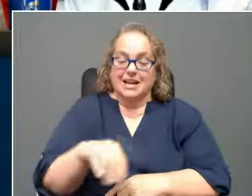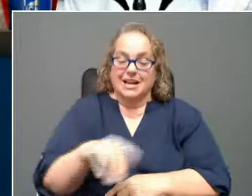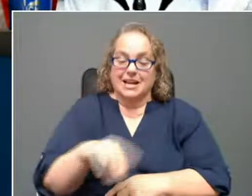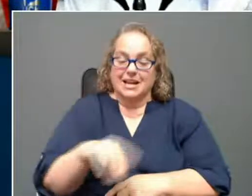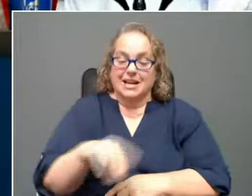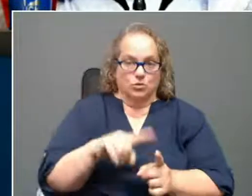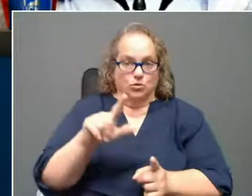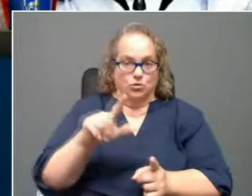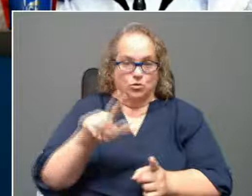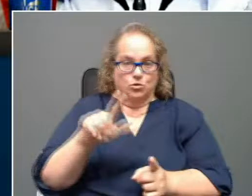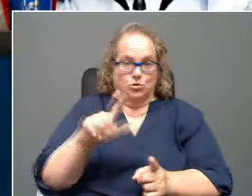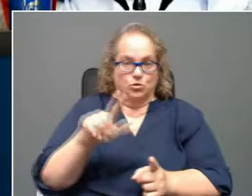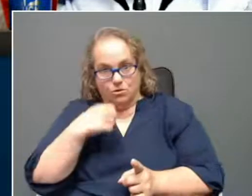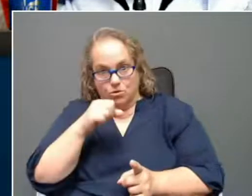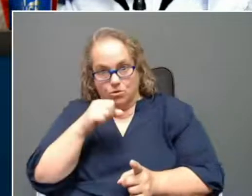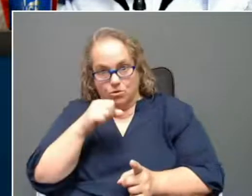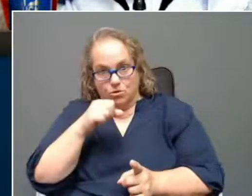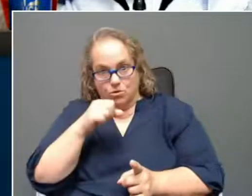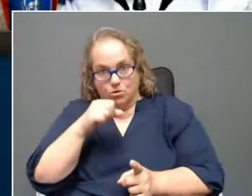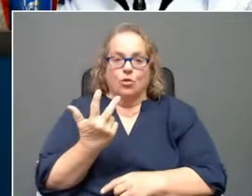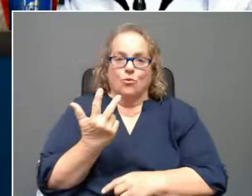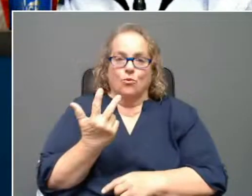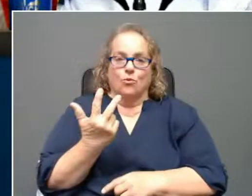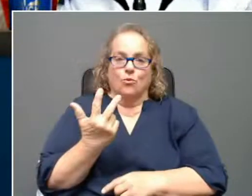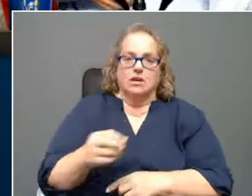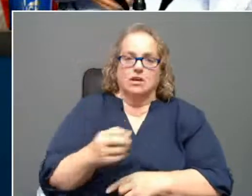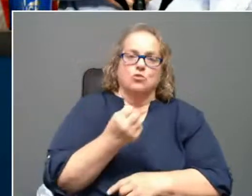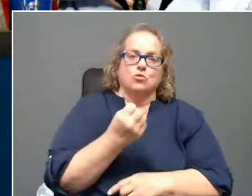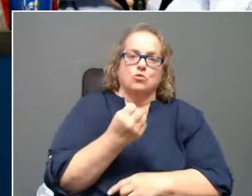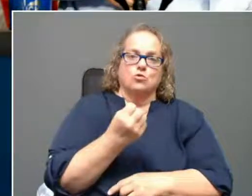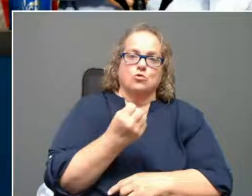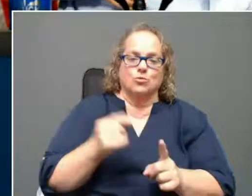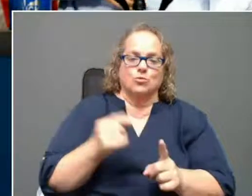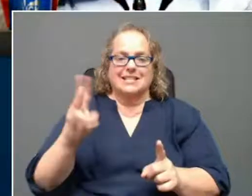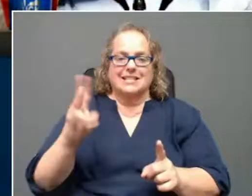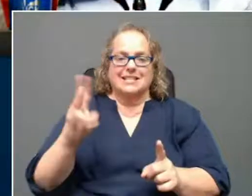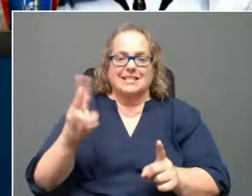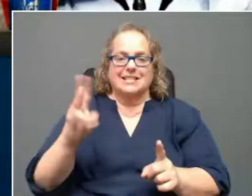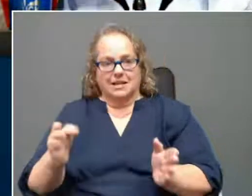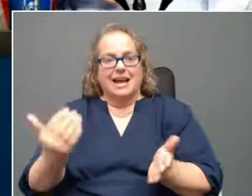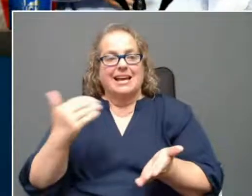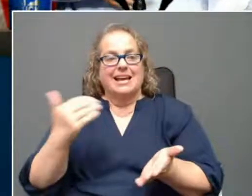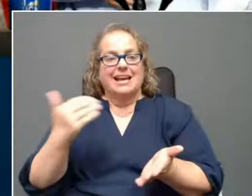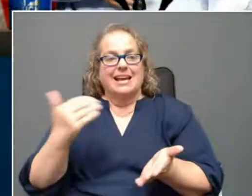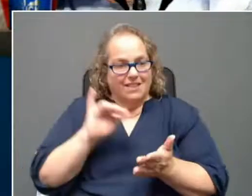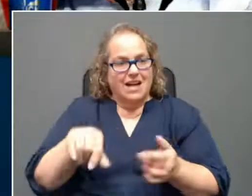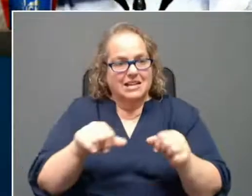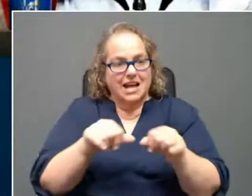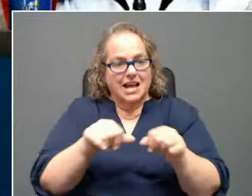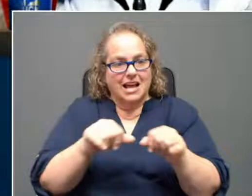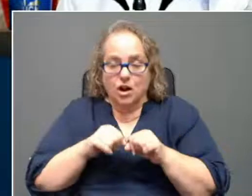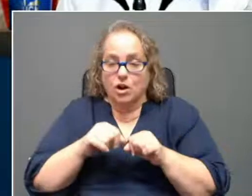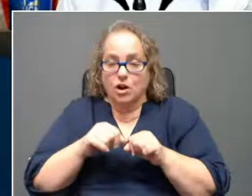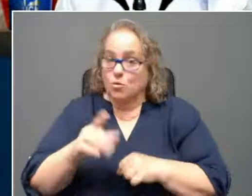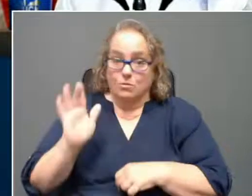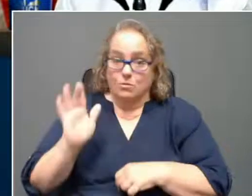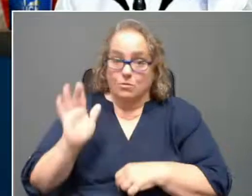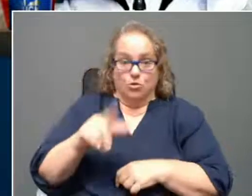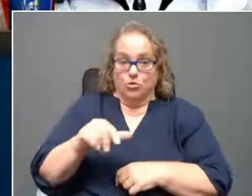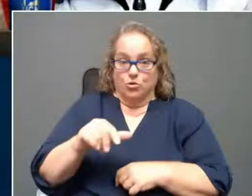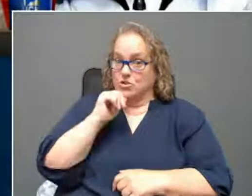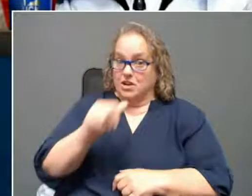about 3%, 12 to 17-year-olds. So again, that's an area that hadn't been eligible other than 16